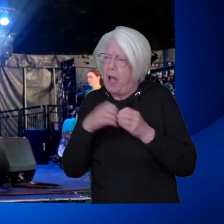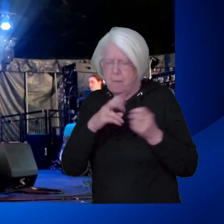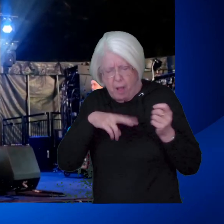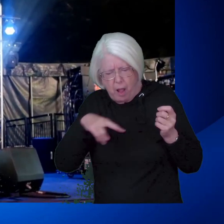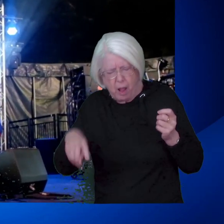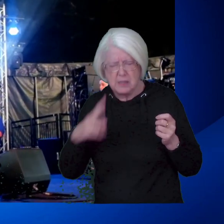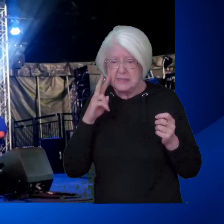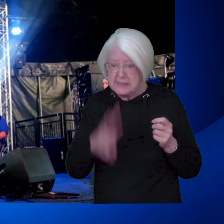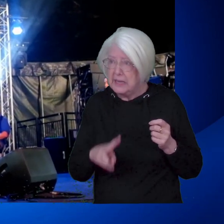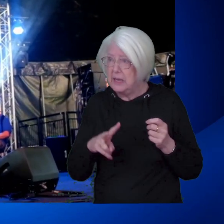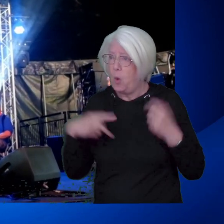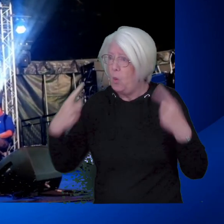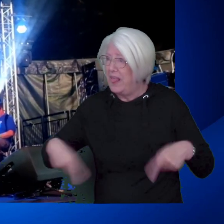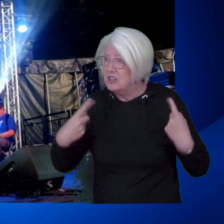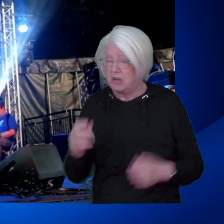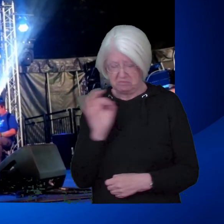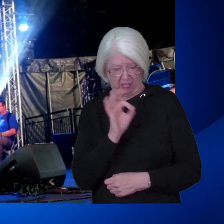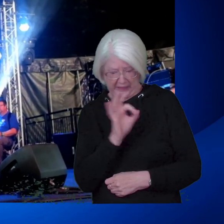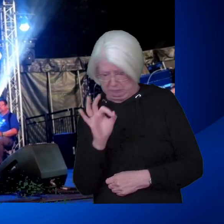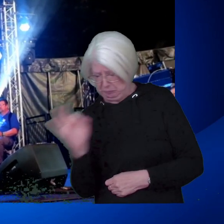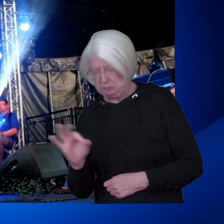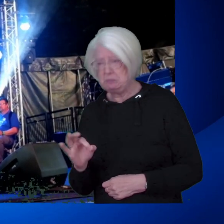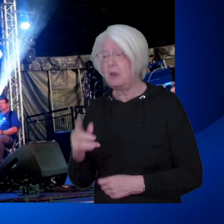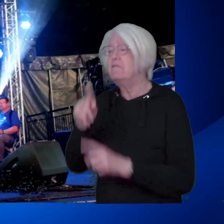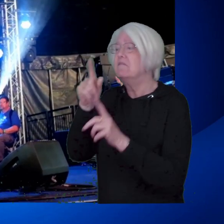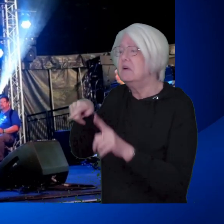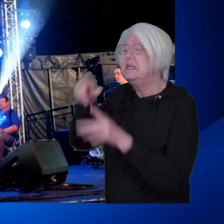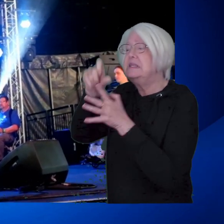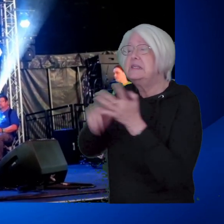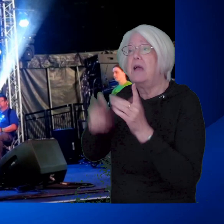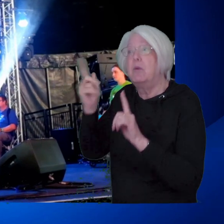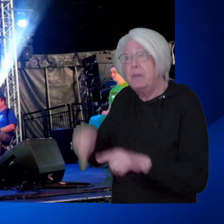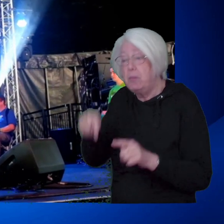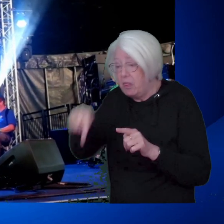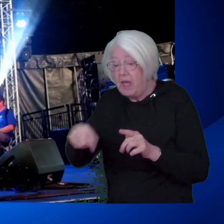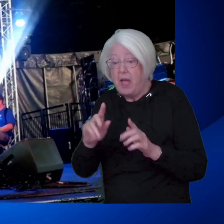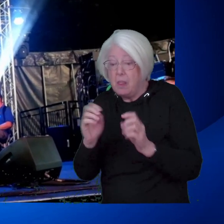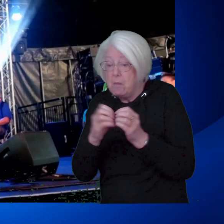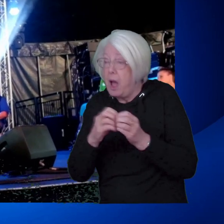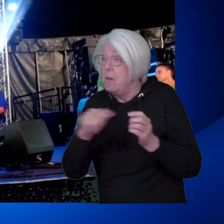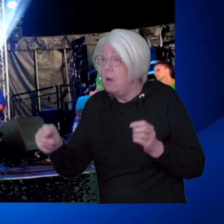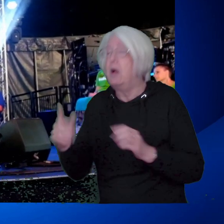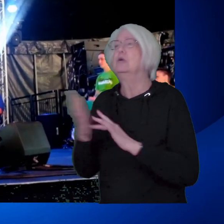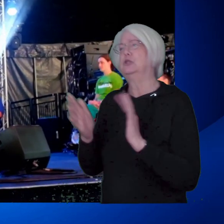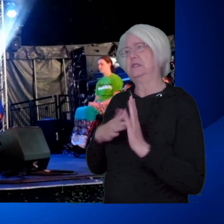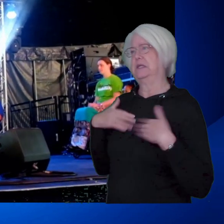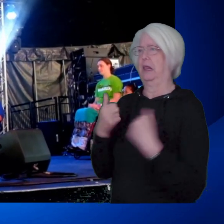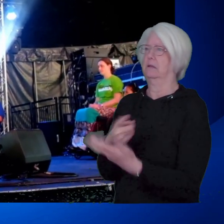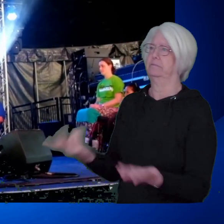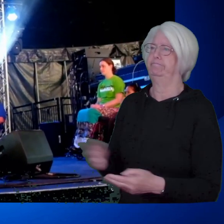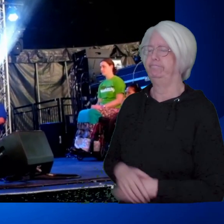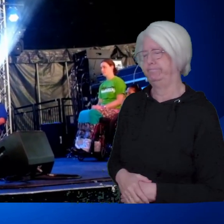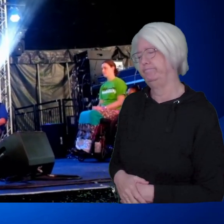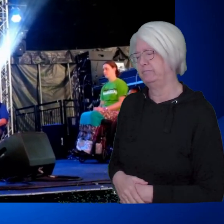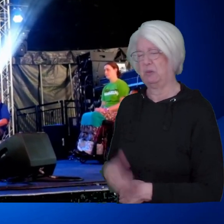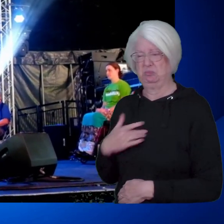with a wheelchair in the Bible, and nearly all the disabled people in the Bible get healed by